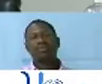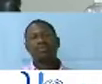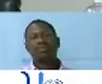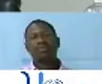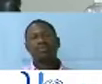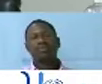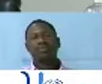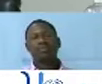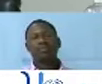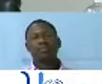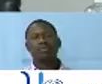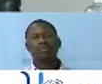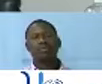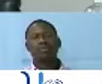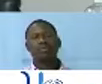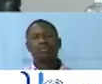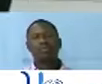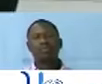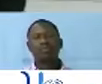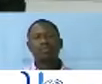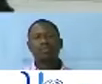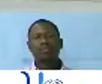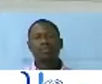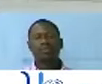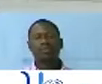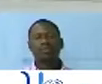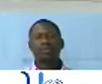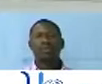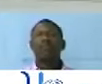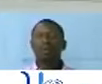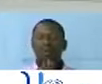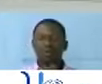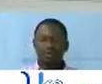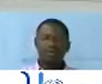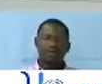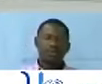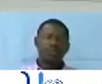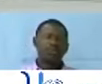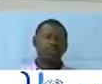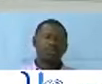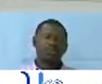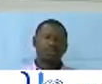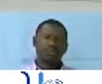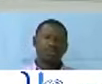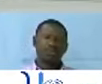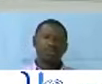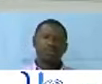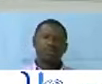I think I mean for example